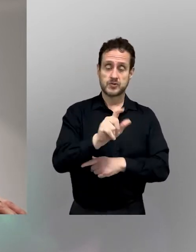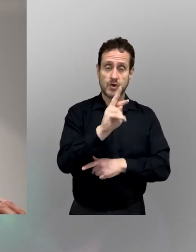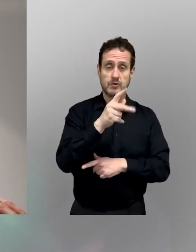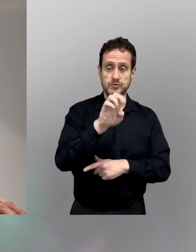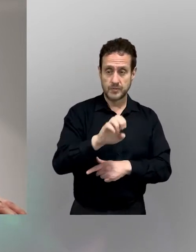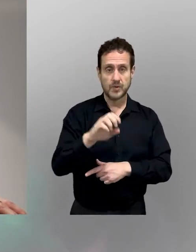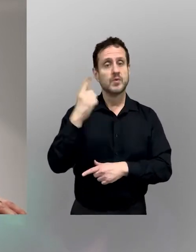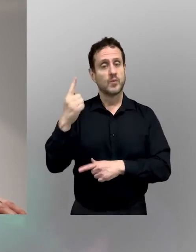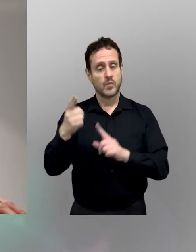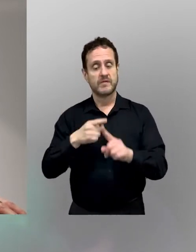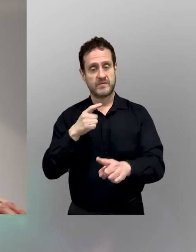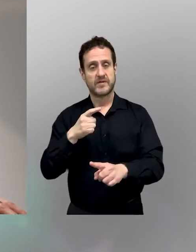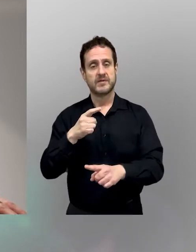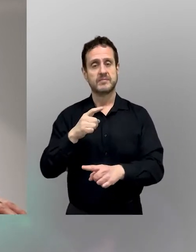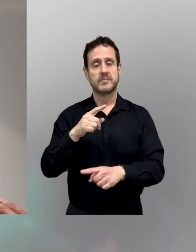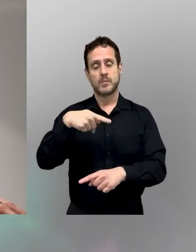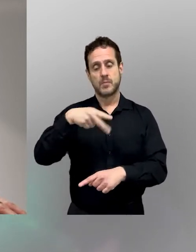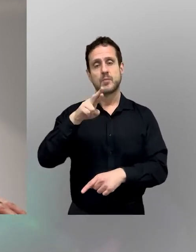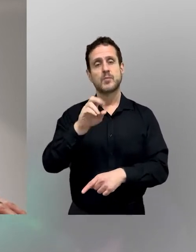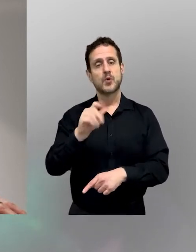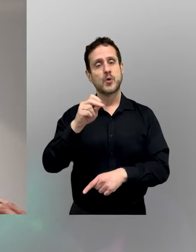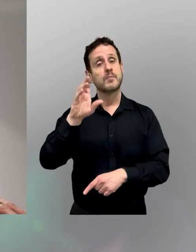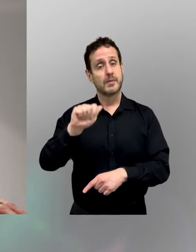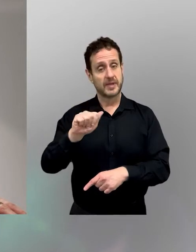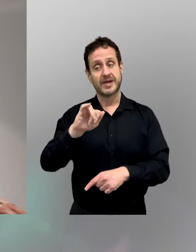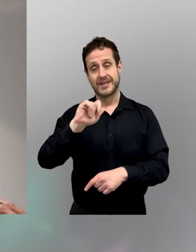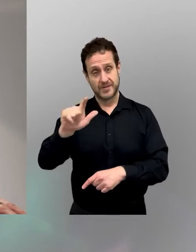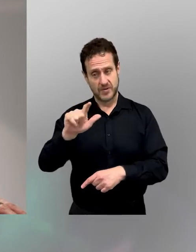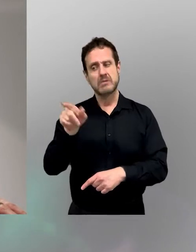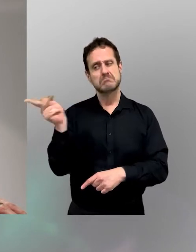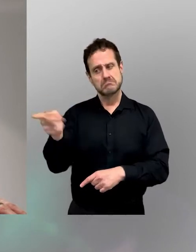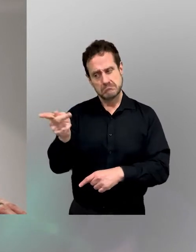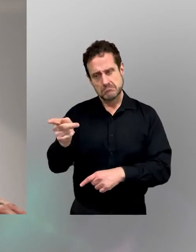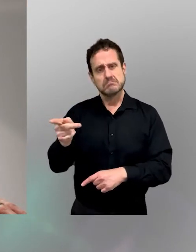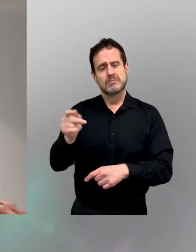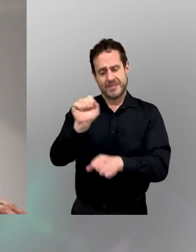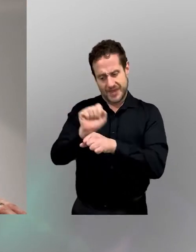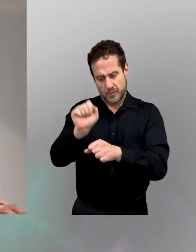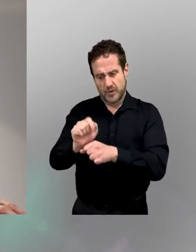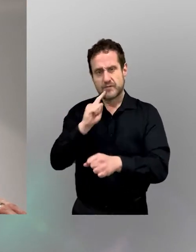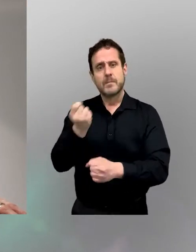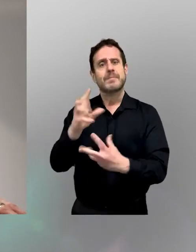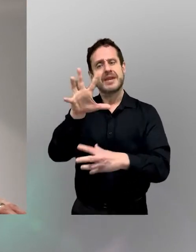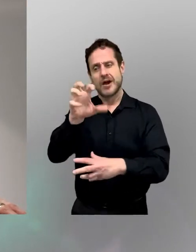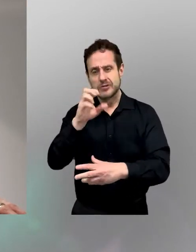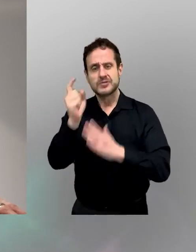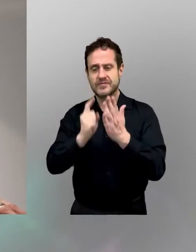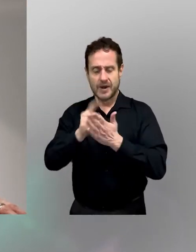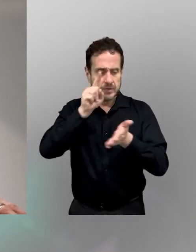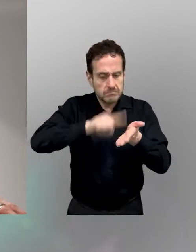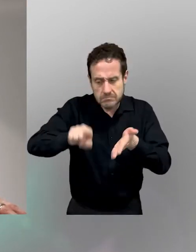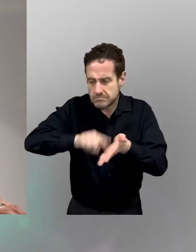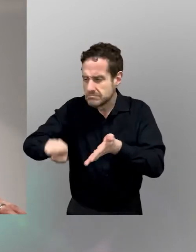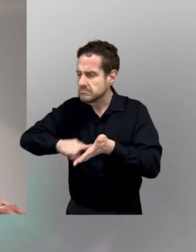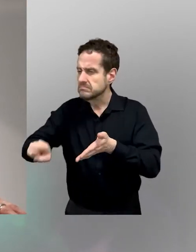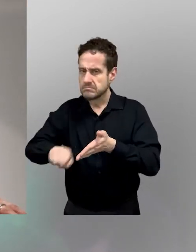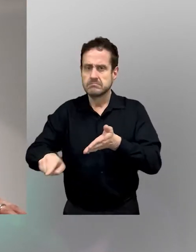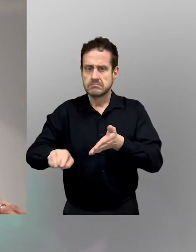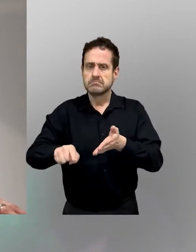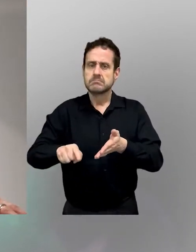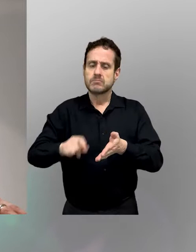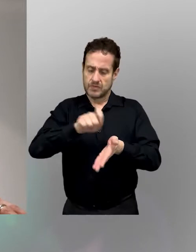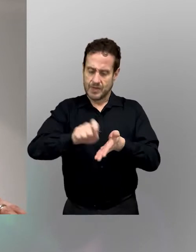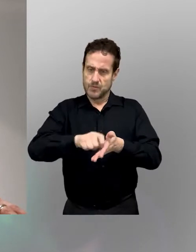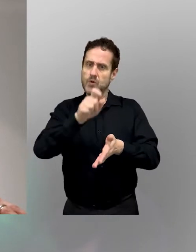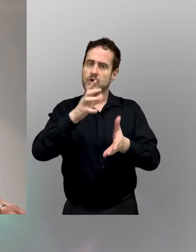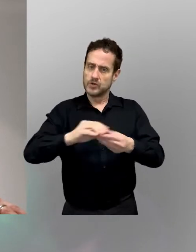Chicago Tribune and Jody Cohen of ProPublica, Illinois, dedicated hundreds of hours of investigative